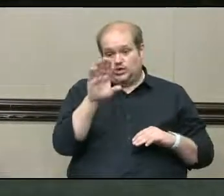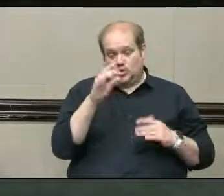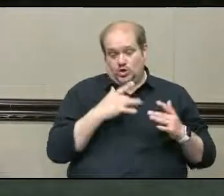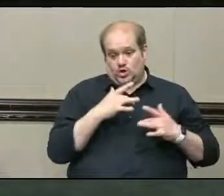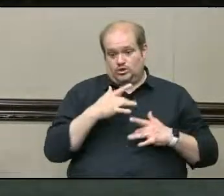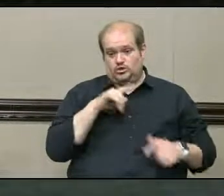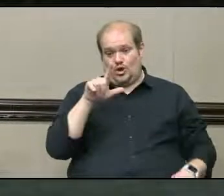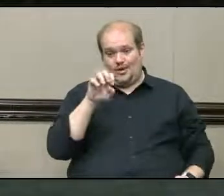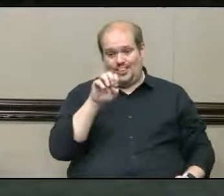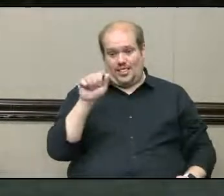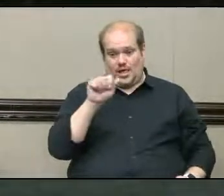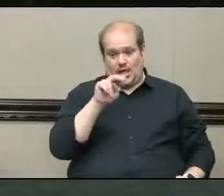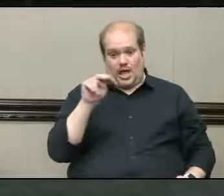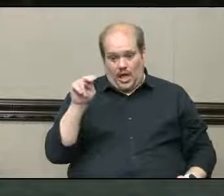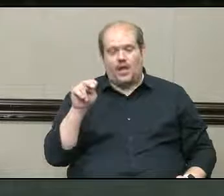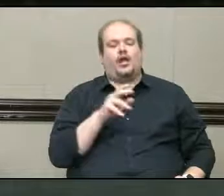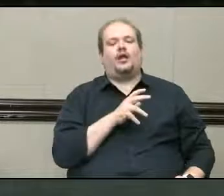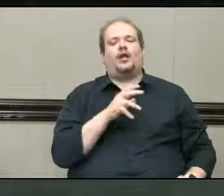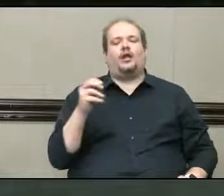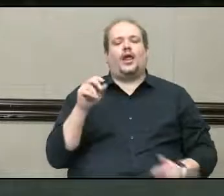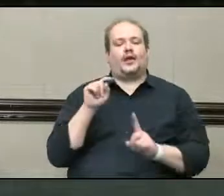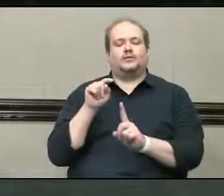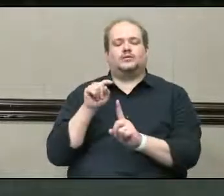concern, Leanne, and